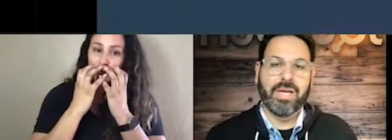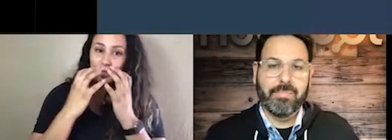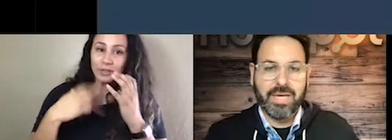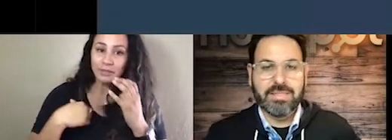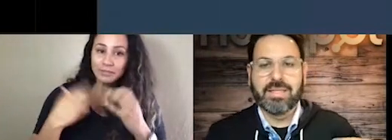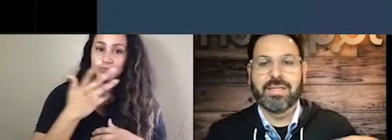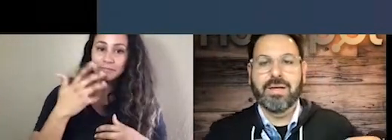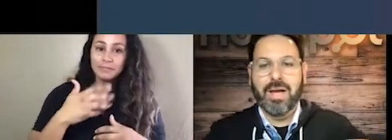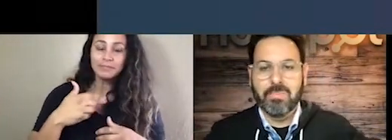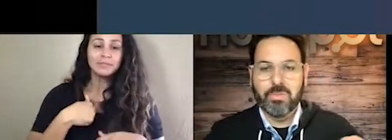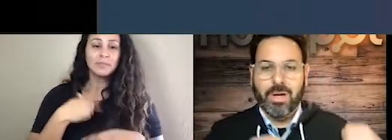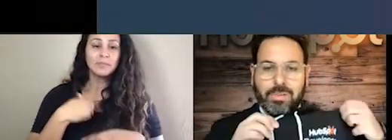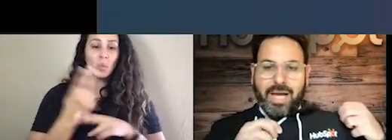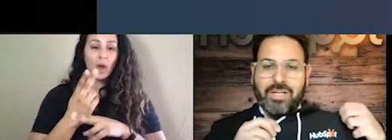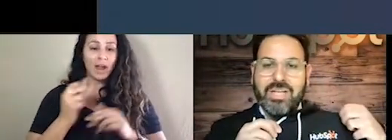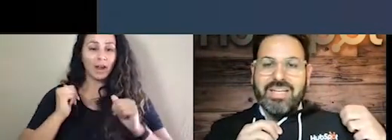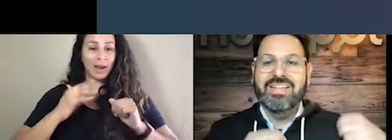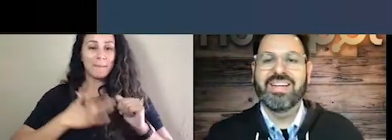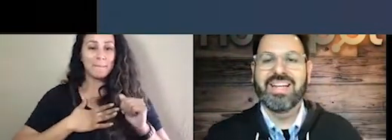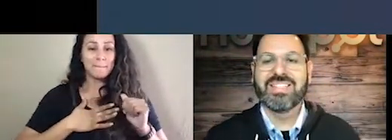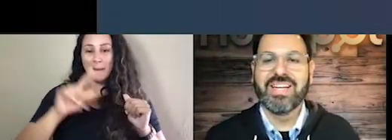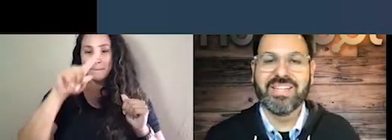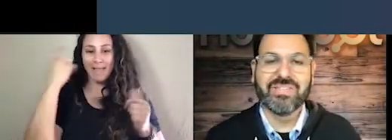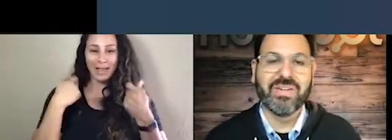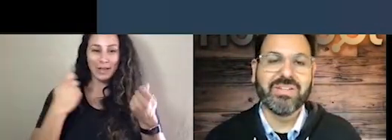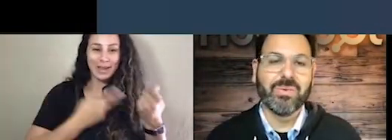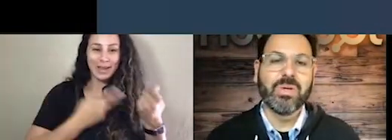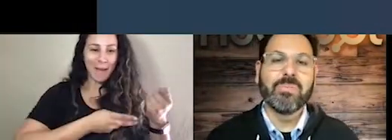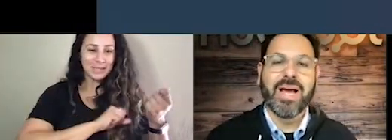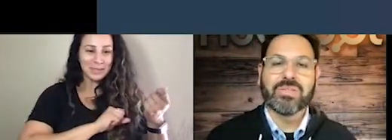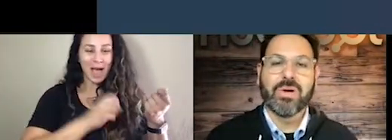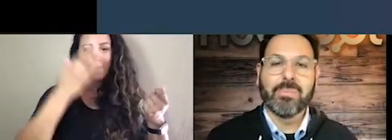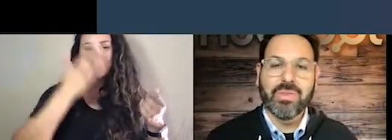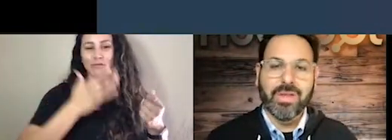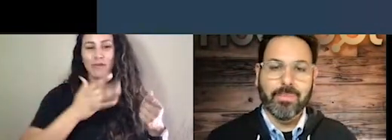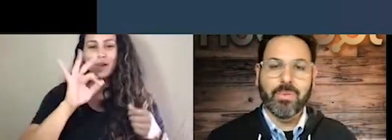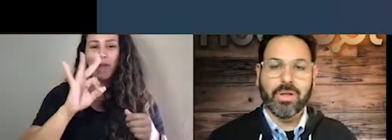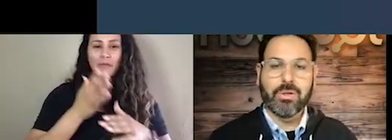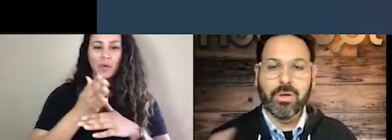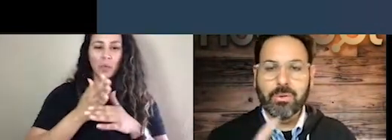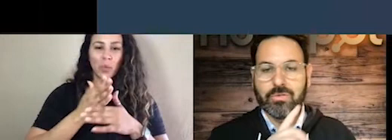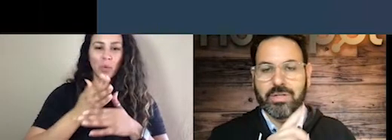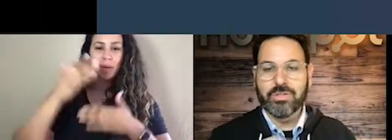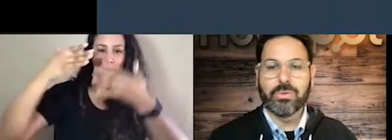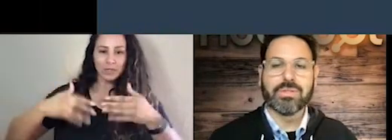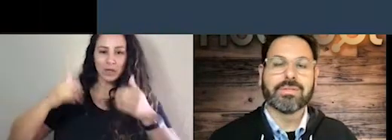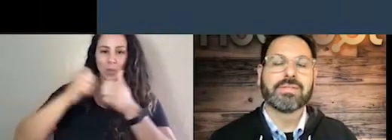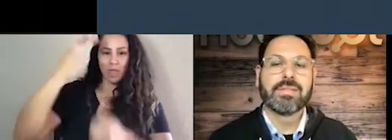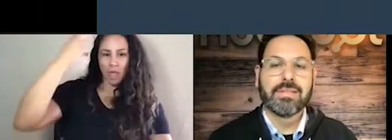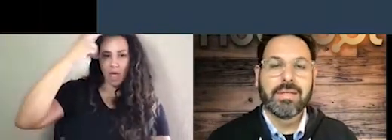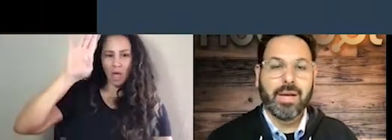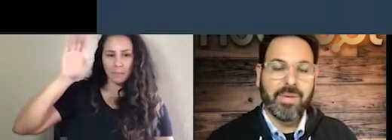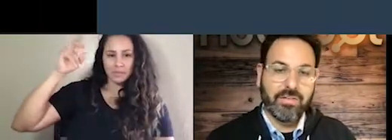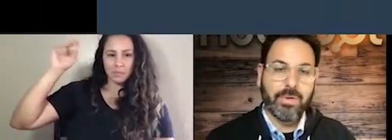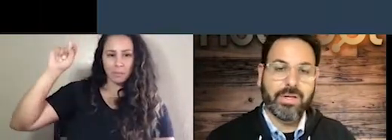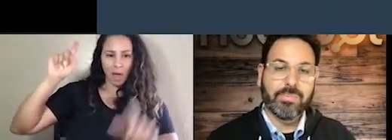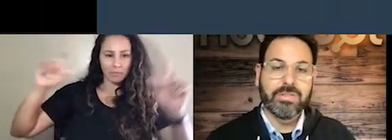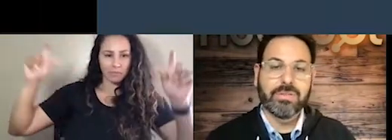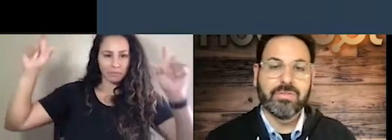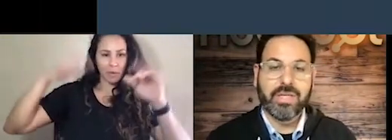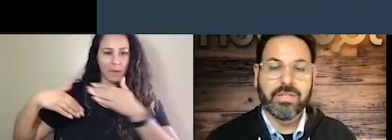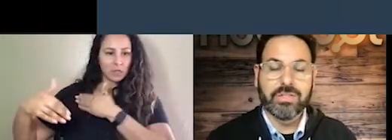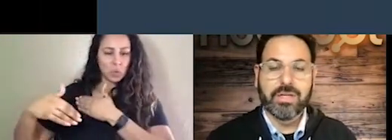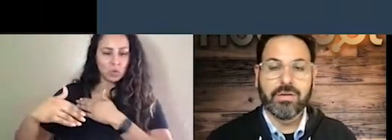wearing my amazing HubSpot black hoodie and standing in front of a wood backdrop with the HubSpot logo over my shoulder. I'm head of